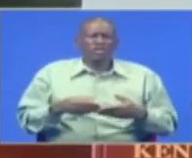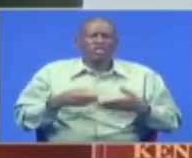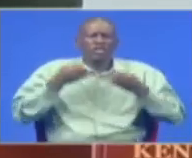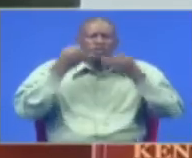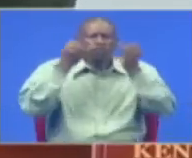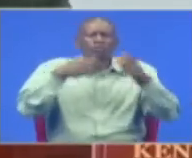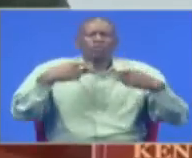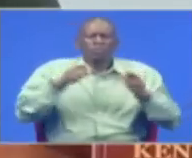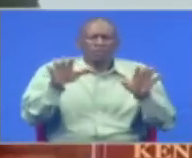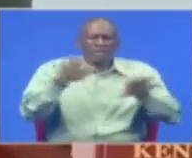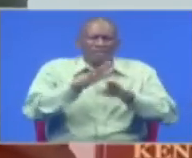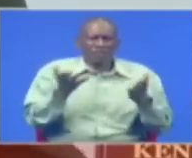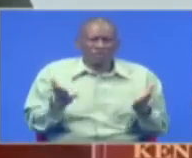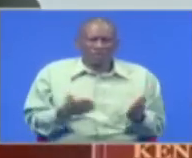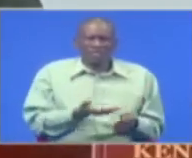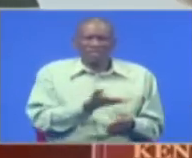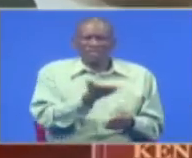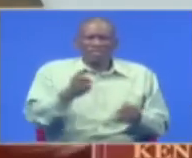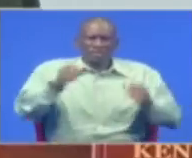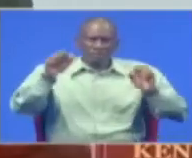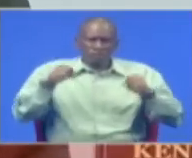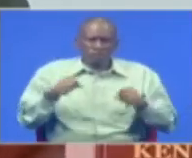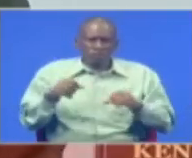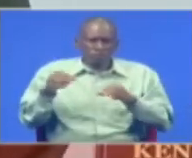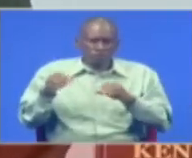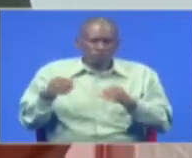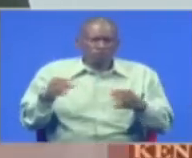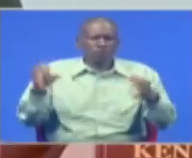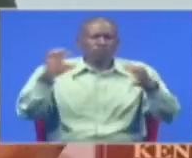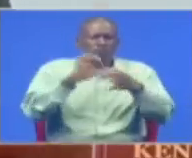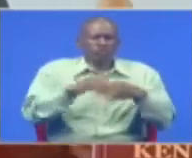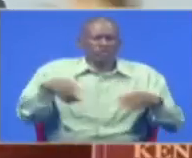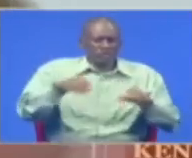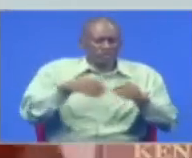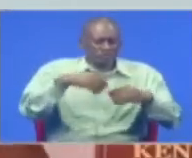everywhere, they will be able to move with us. They will be able to co-